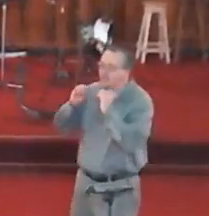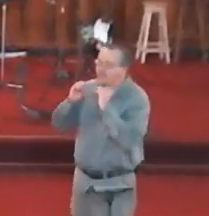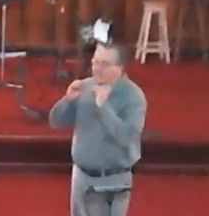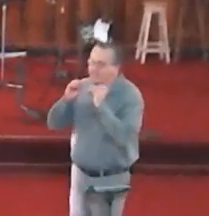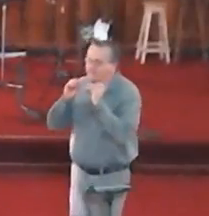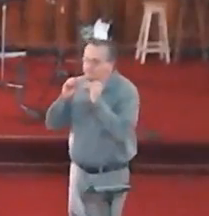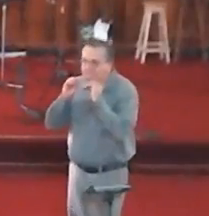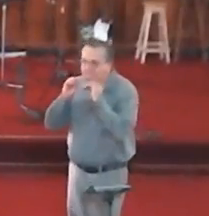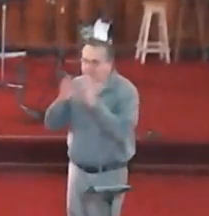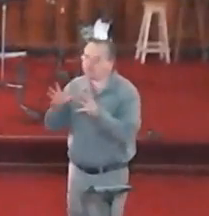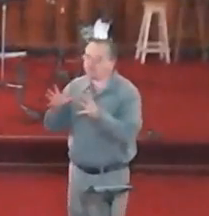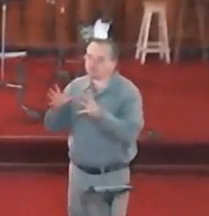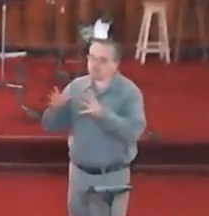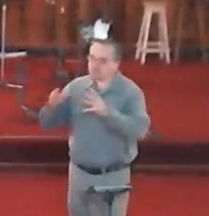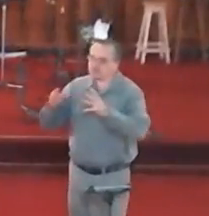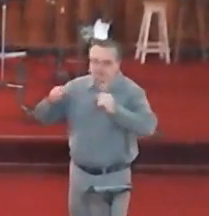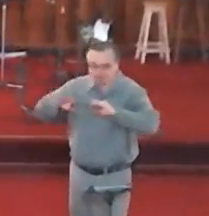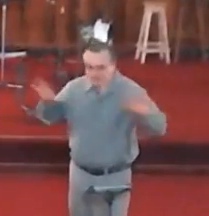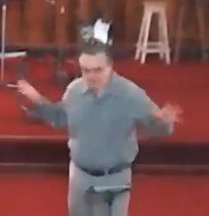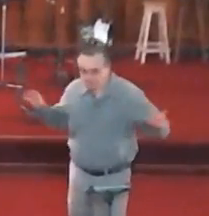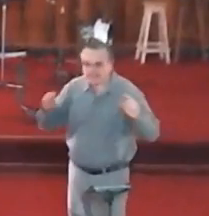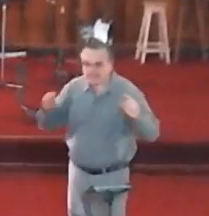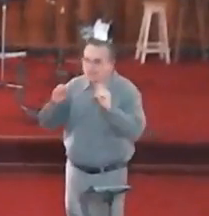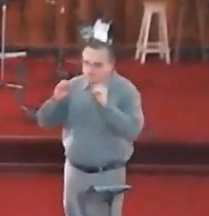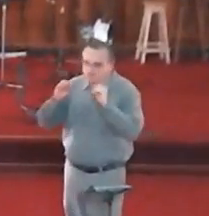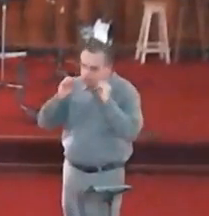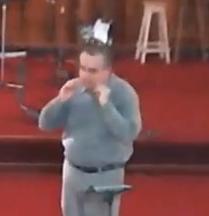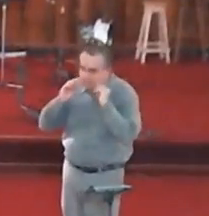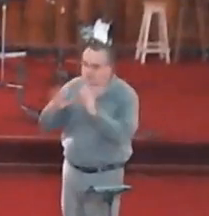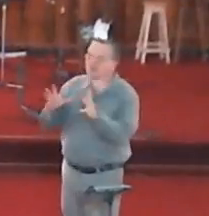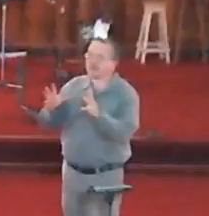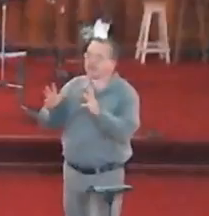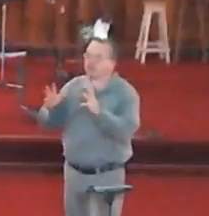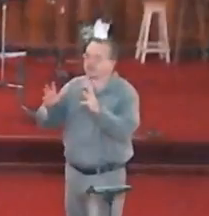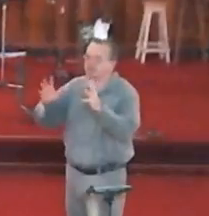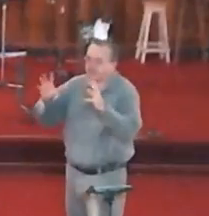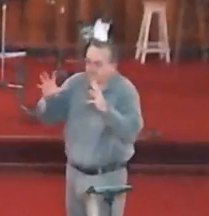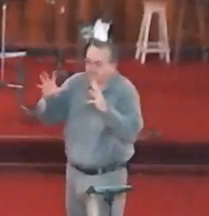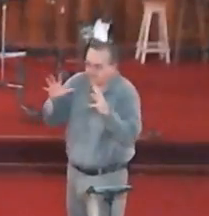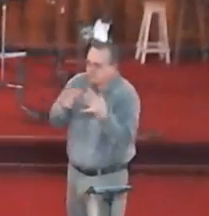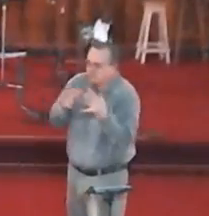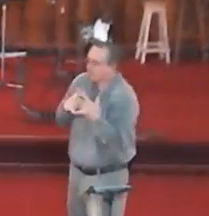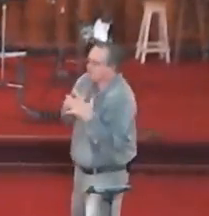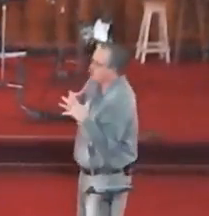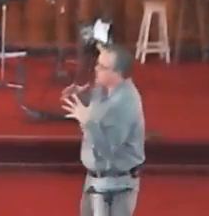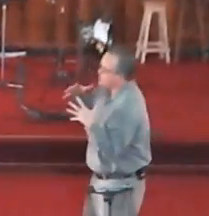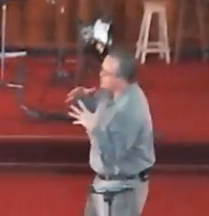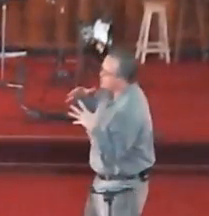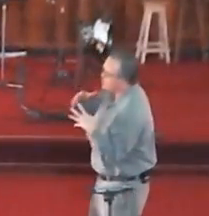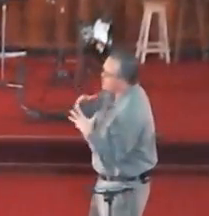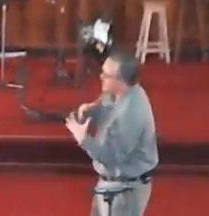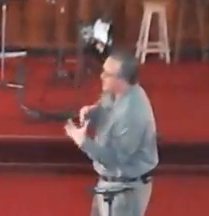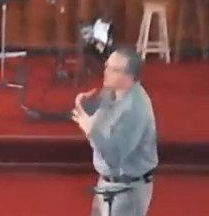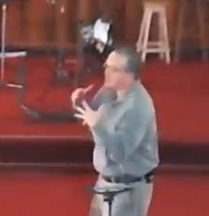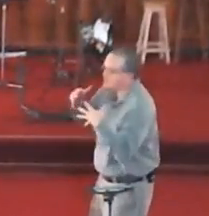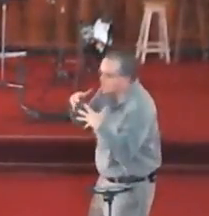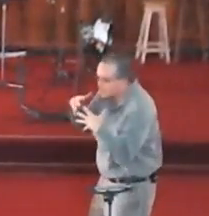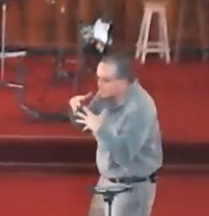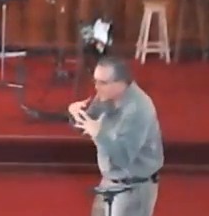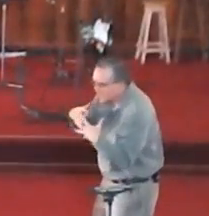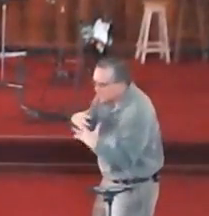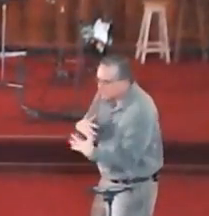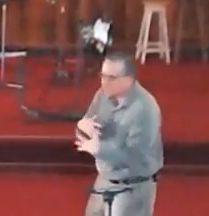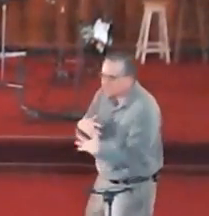nosotros pecamos cualquier pecado, pero pecados con la lengua también, el Espíritu Santo en nosotros se agravia,